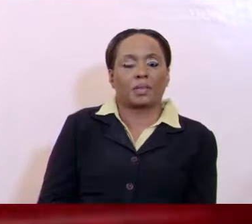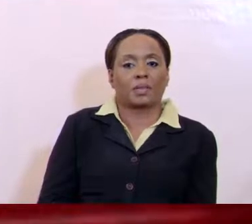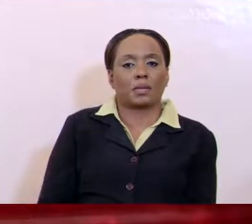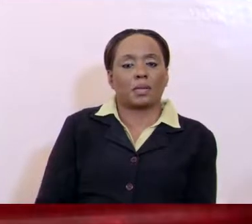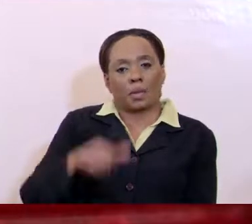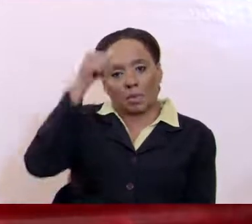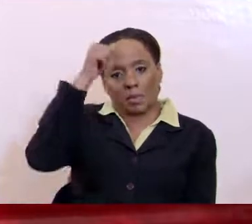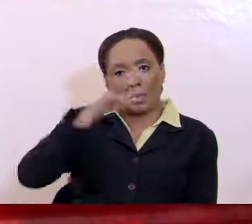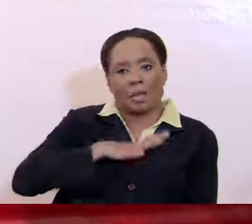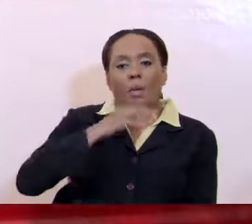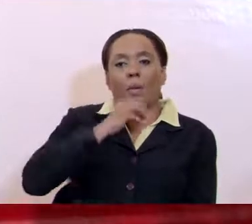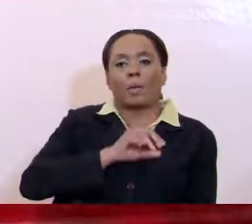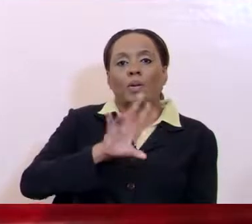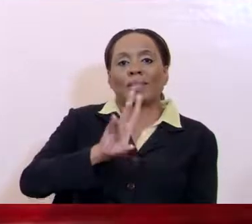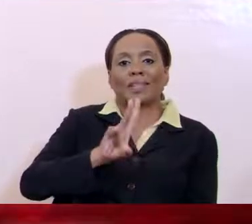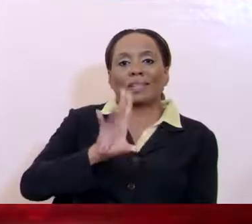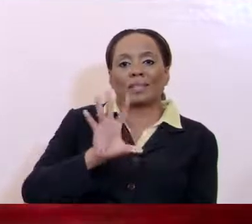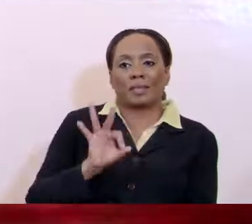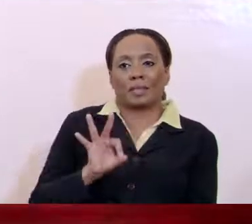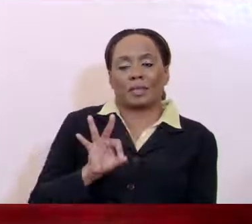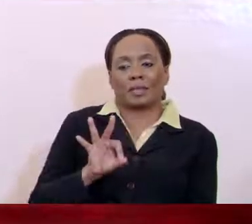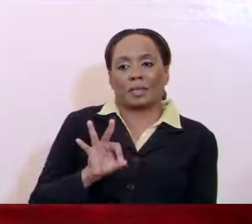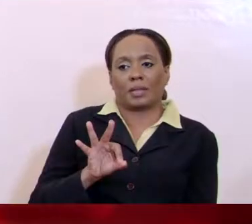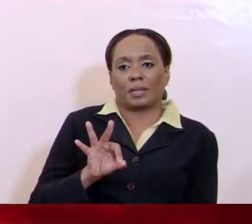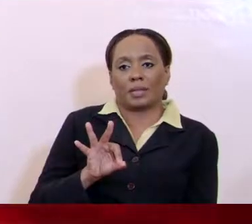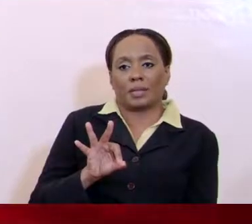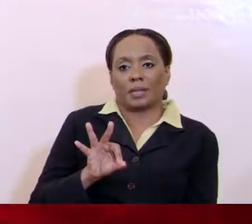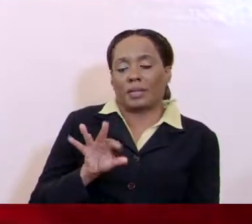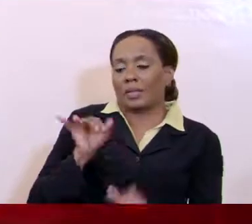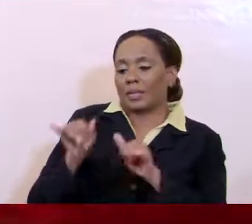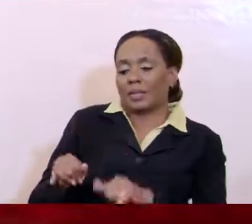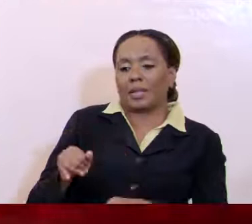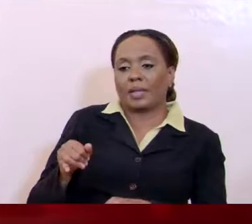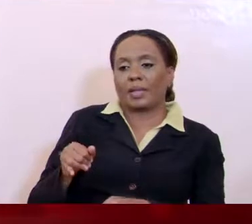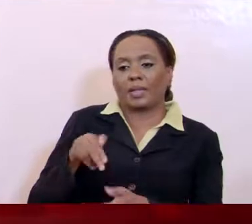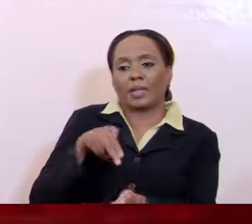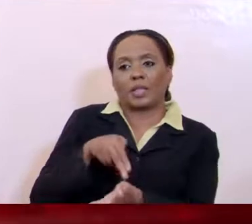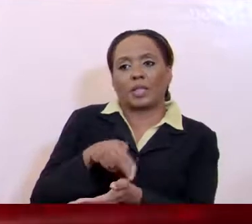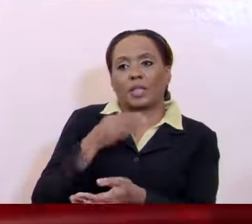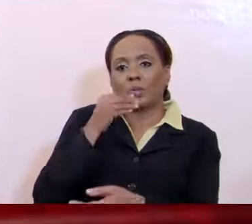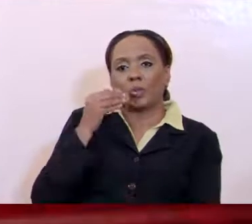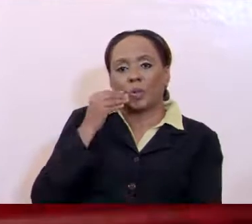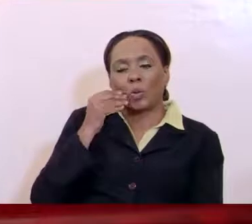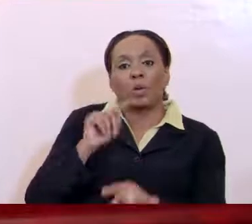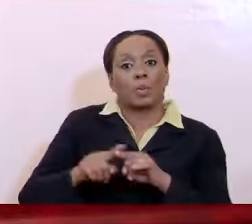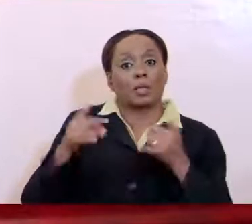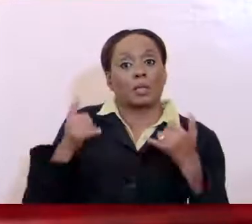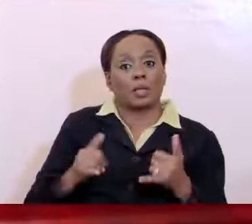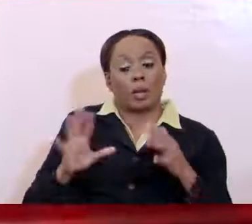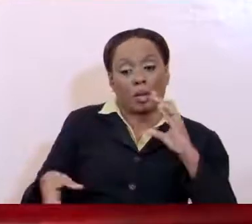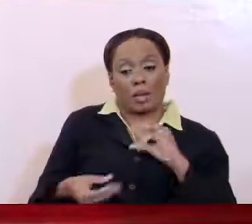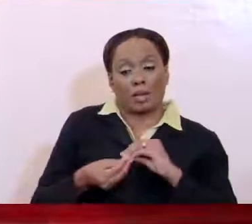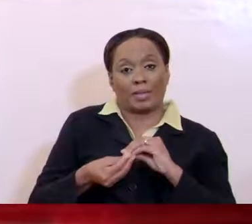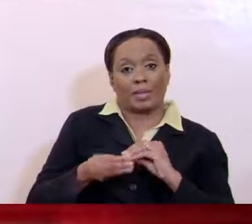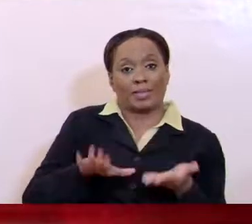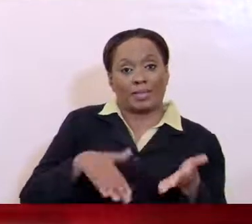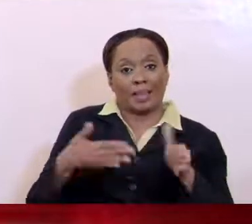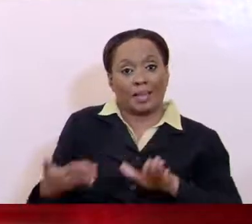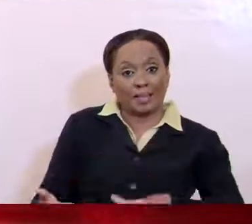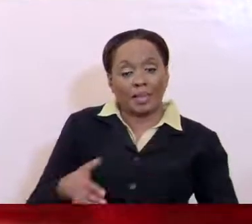Barbadian male who resided at a nursing home. So the total deaths in Barbados due to COVID-19 is now up to